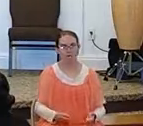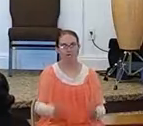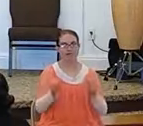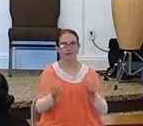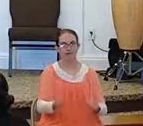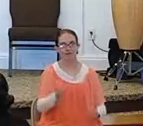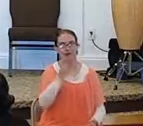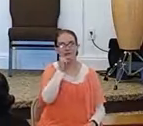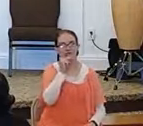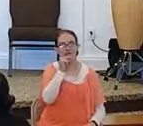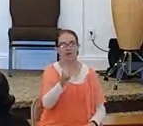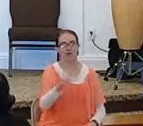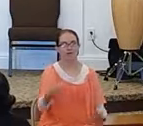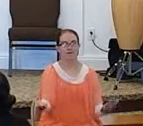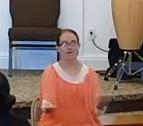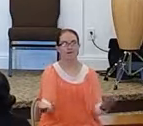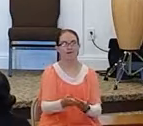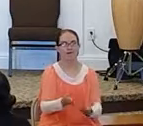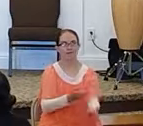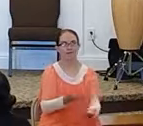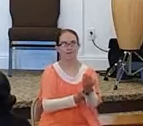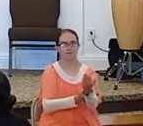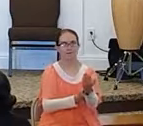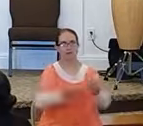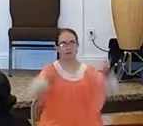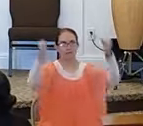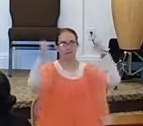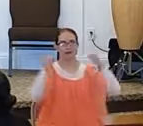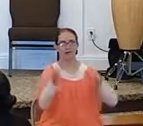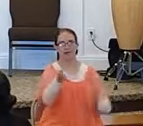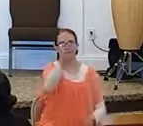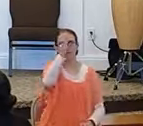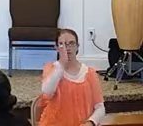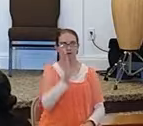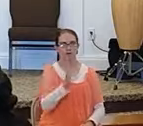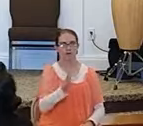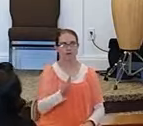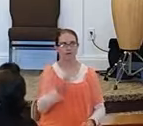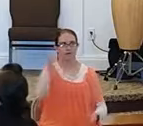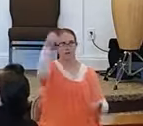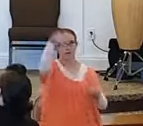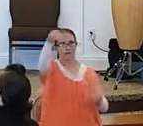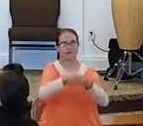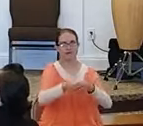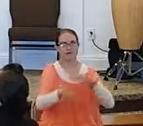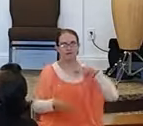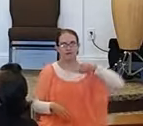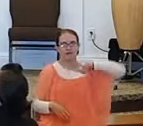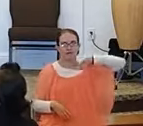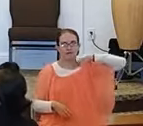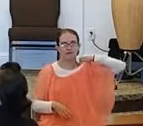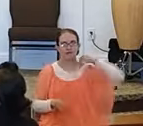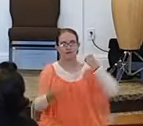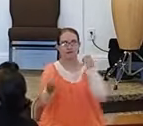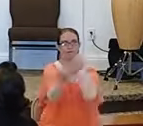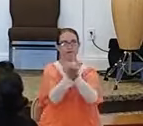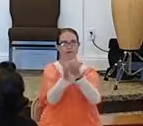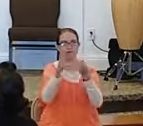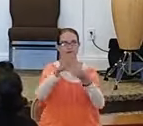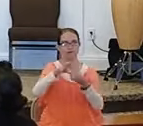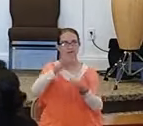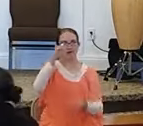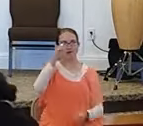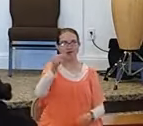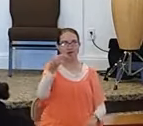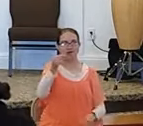can I tell somebody here this morning? Amen. There's a power of God that will come inside of you, that will bind every spirit of